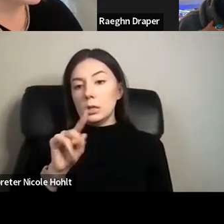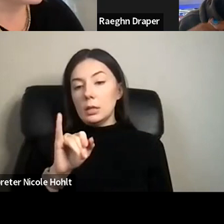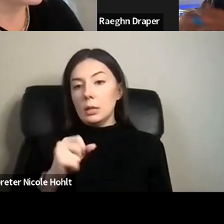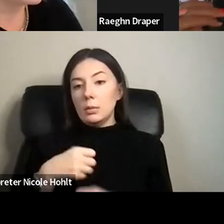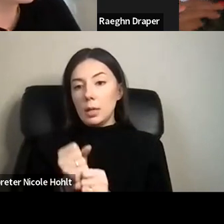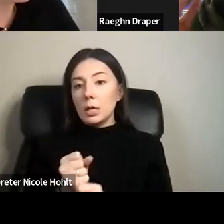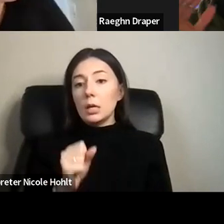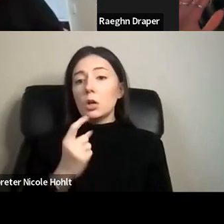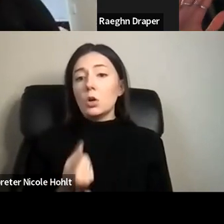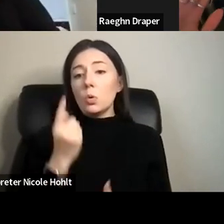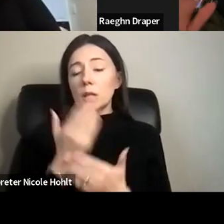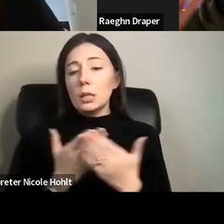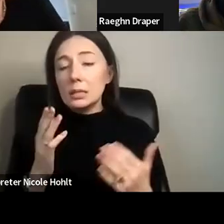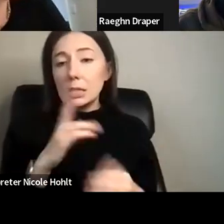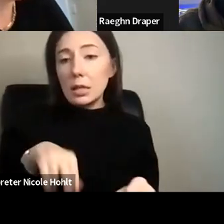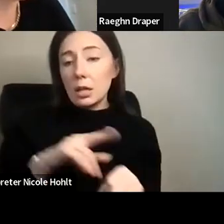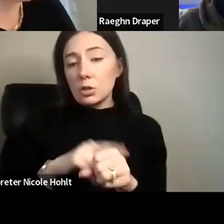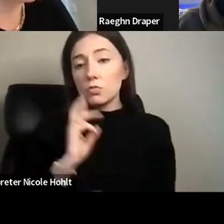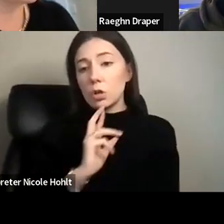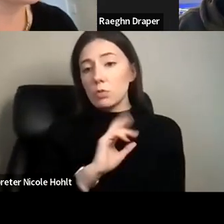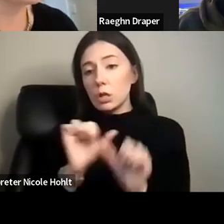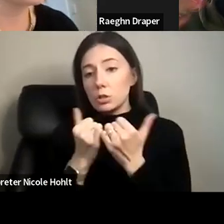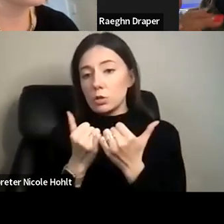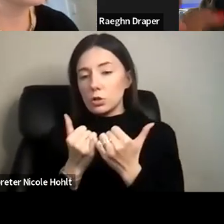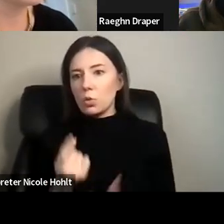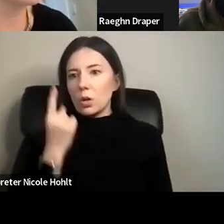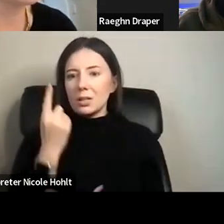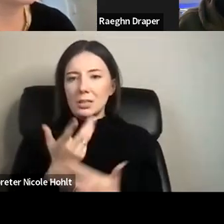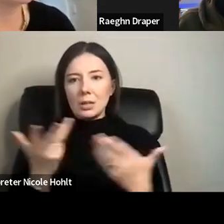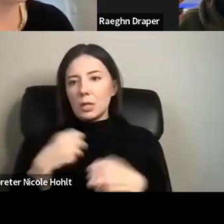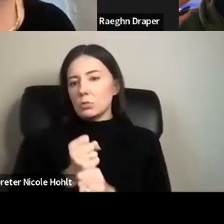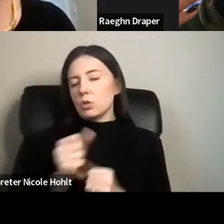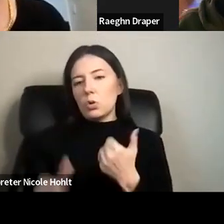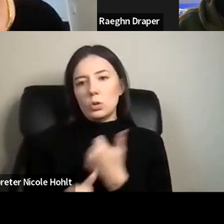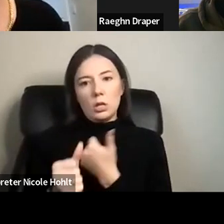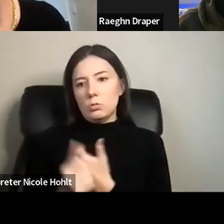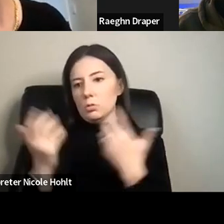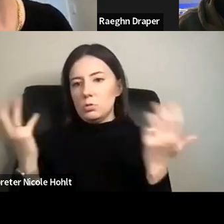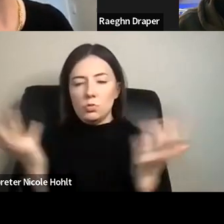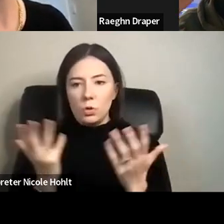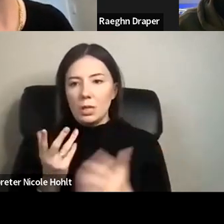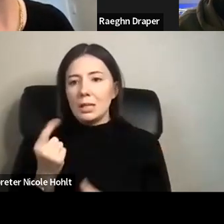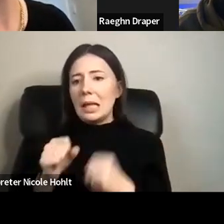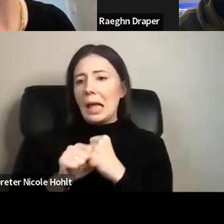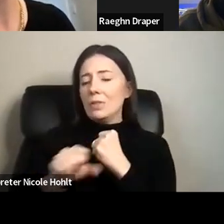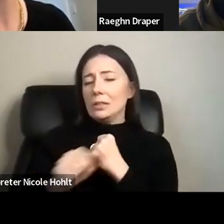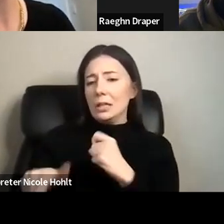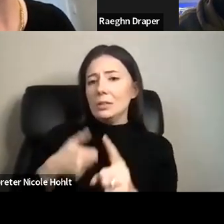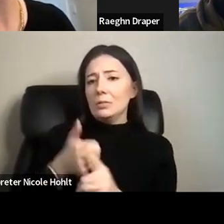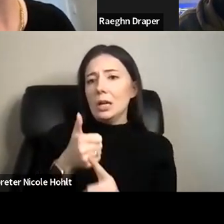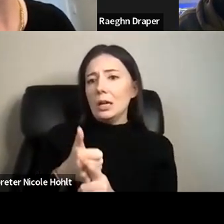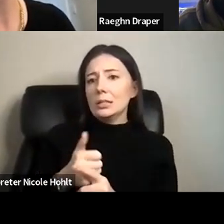Restaurant Association, one of the things that makes it so insidious is that they advertise themselves as an organization that advocates